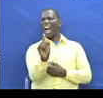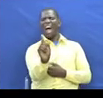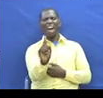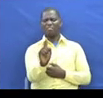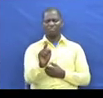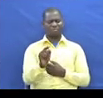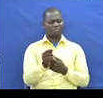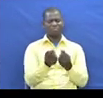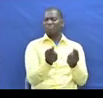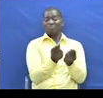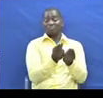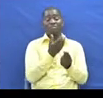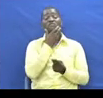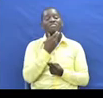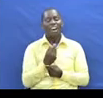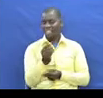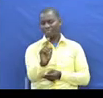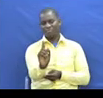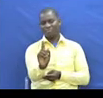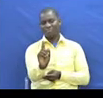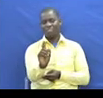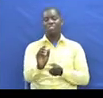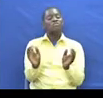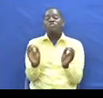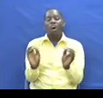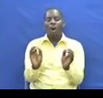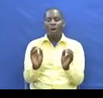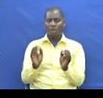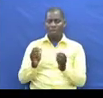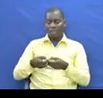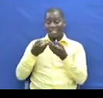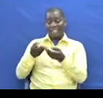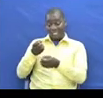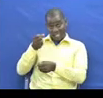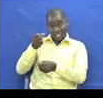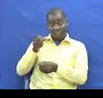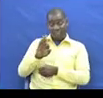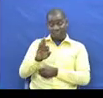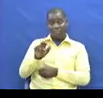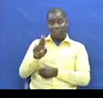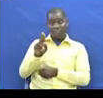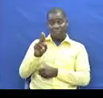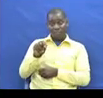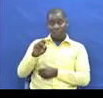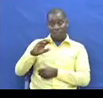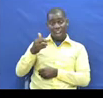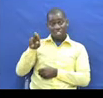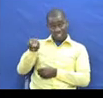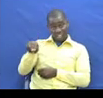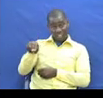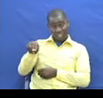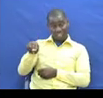different fathers. So this is not. If you are given a function in a form of ordered pairs like